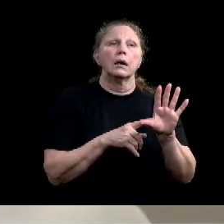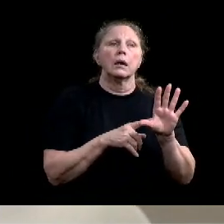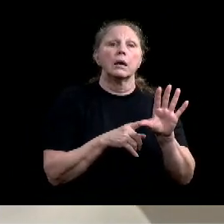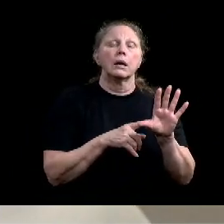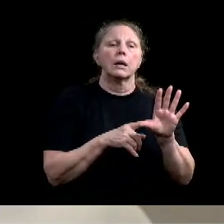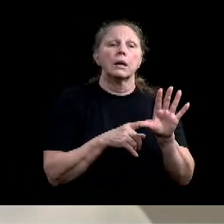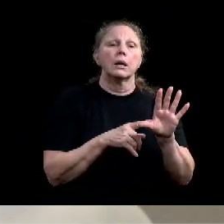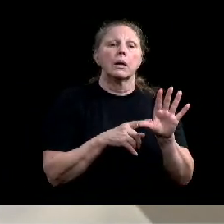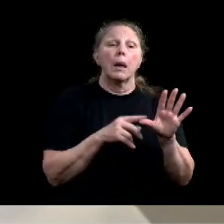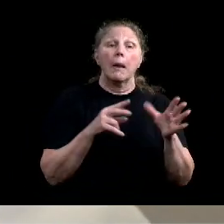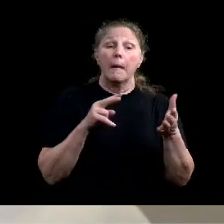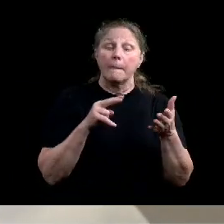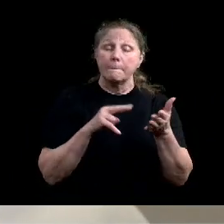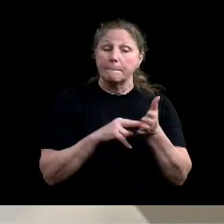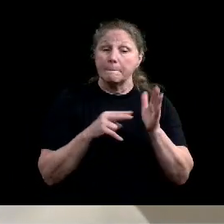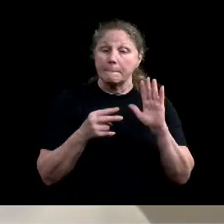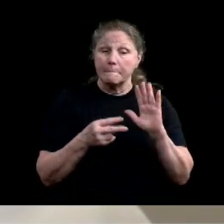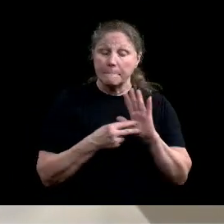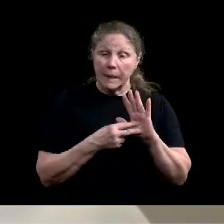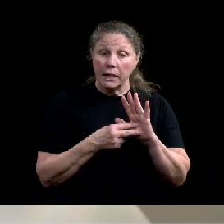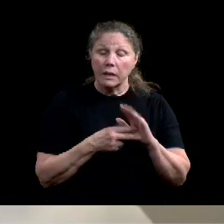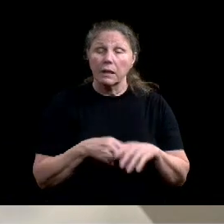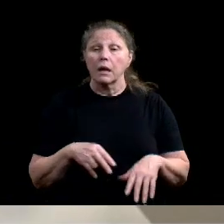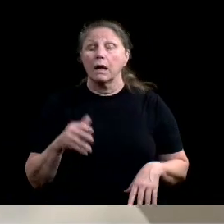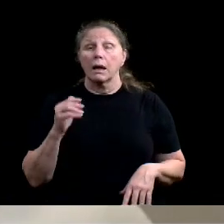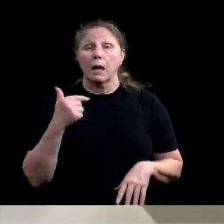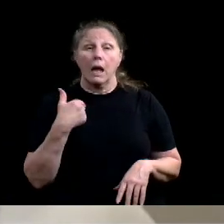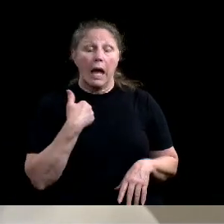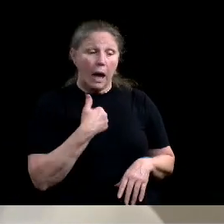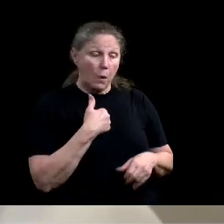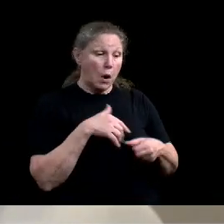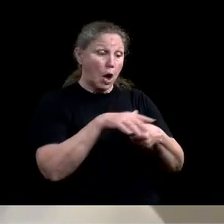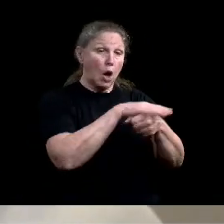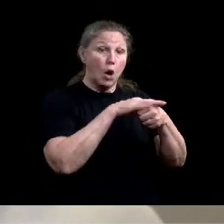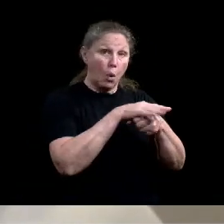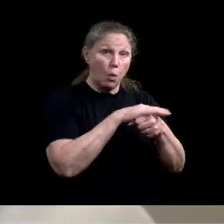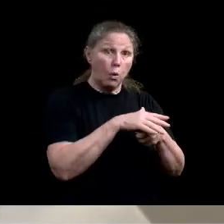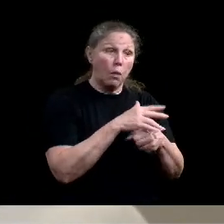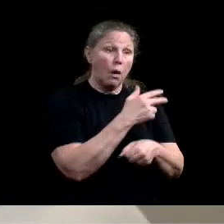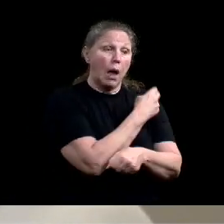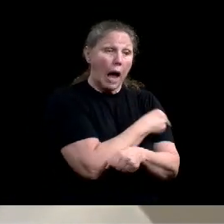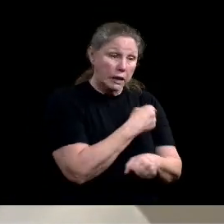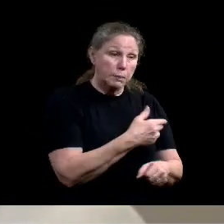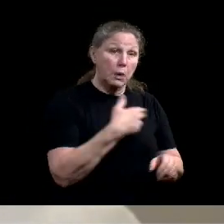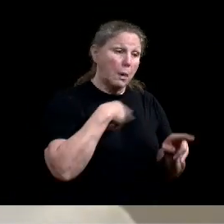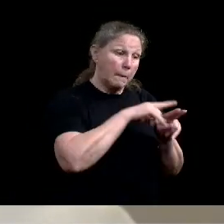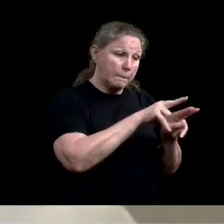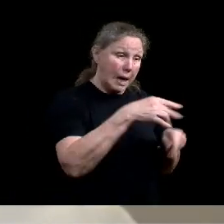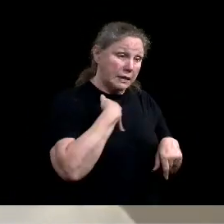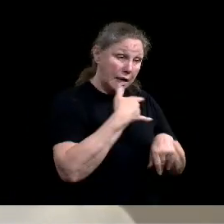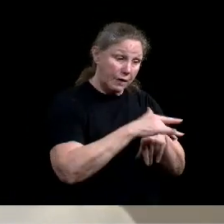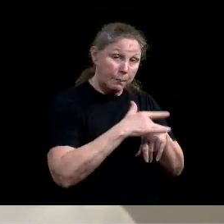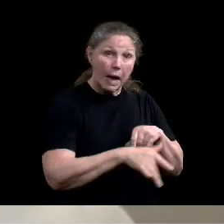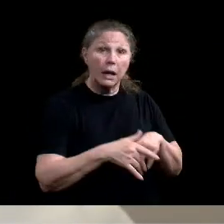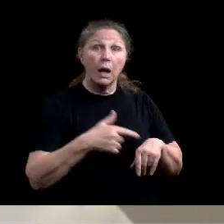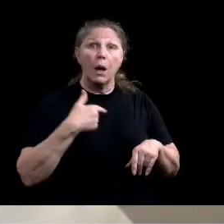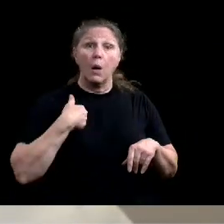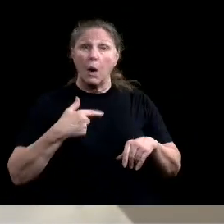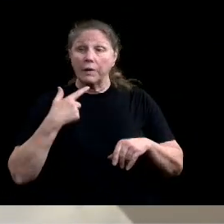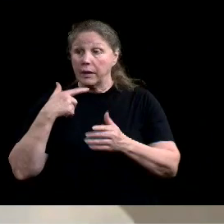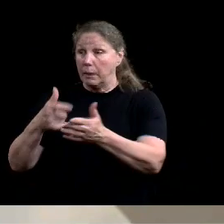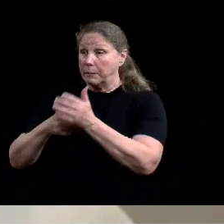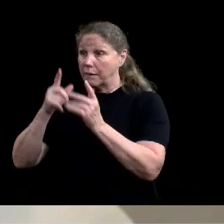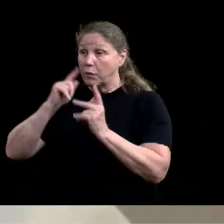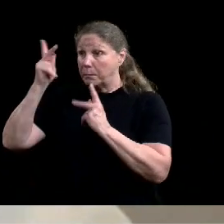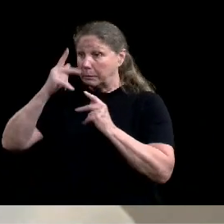local hospital capacity during this first wave. And if you're listening carefully, you heard me